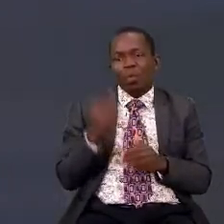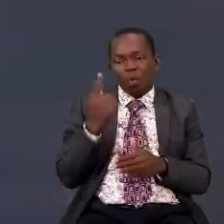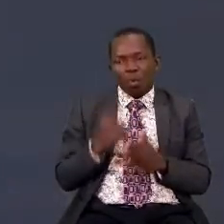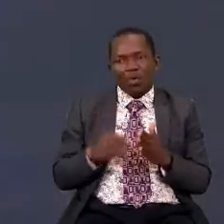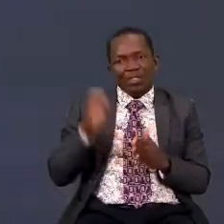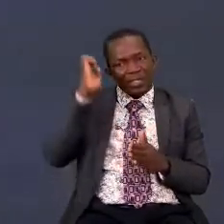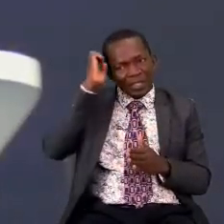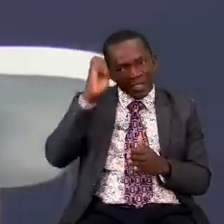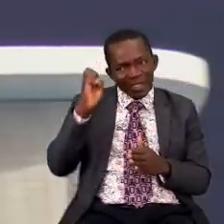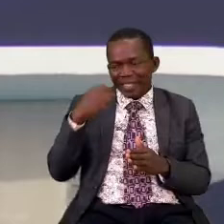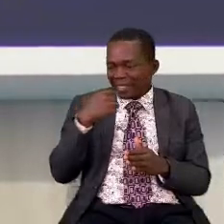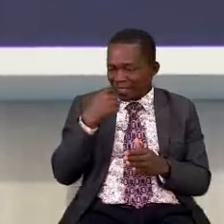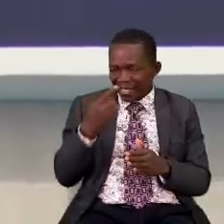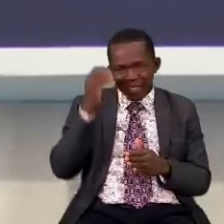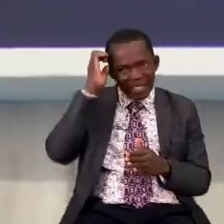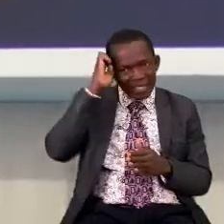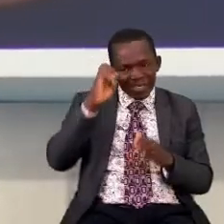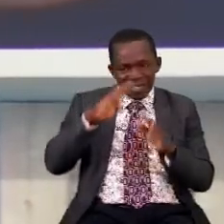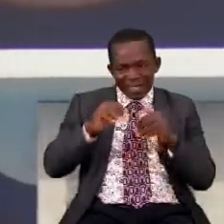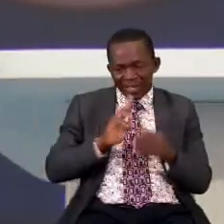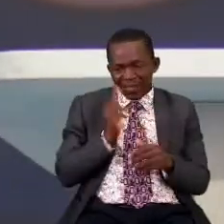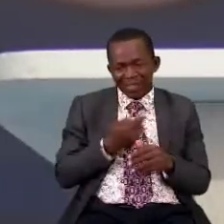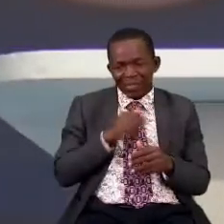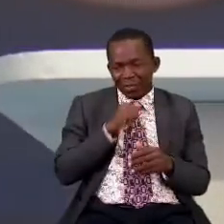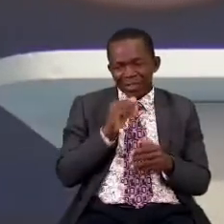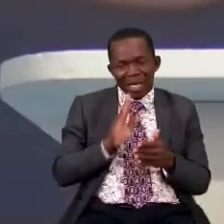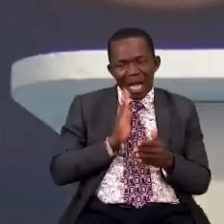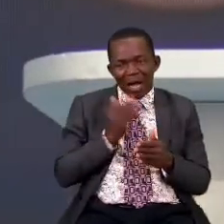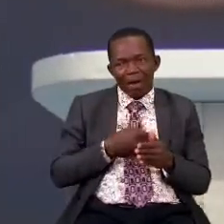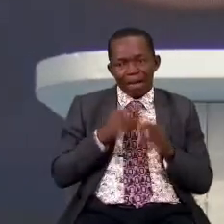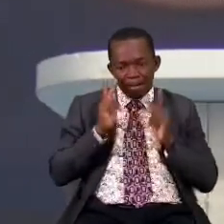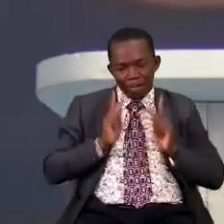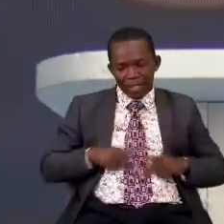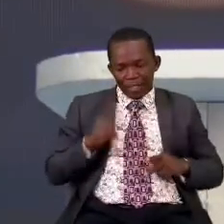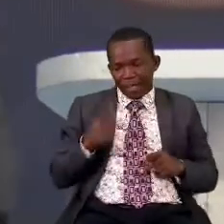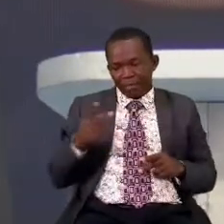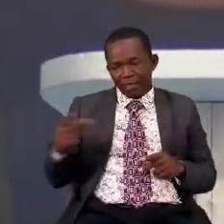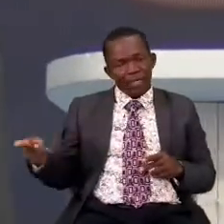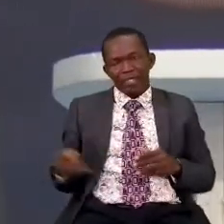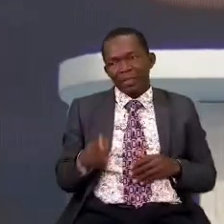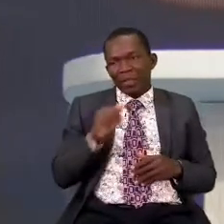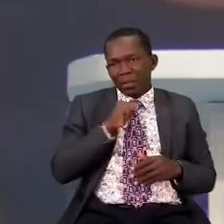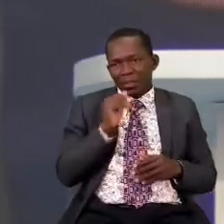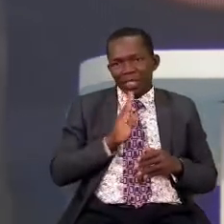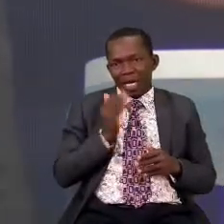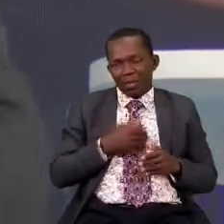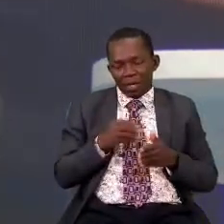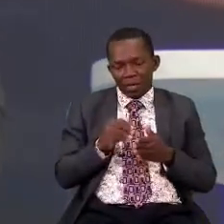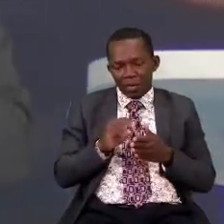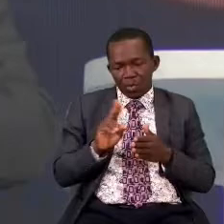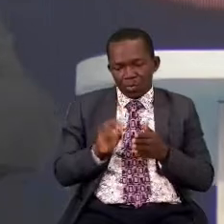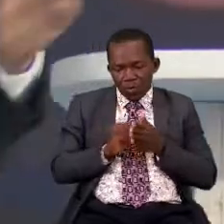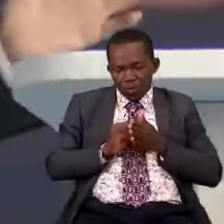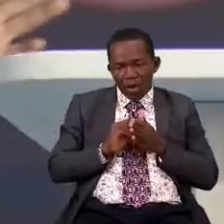that this is mine. The church is not yours. The people are not yours.